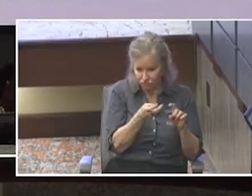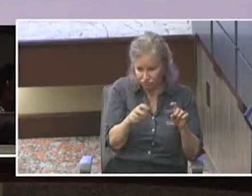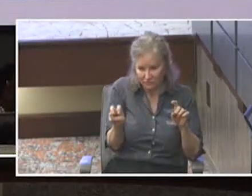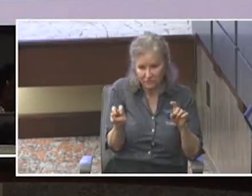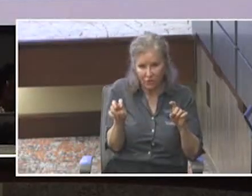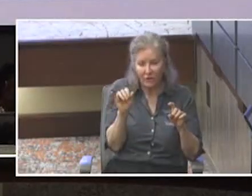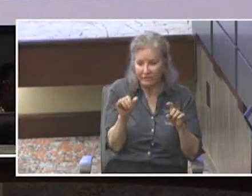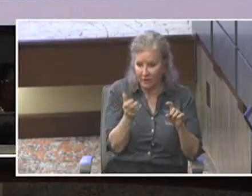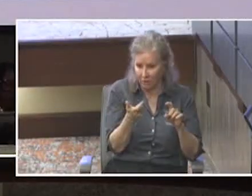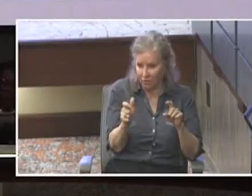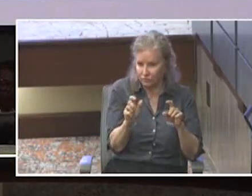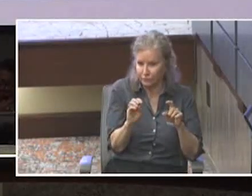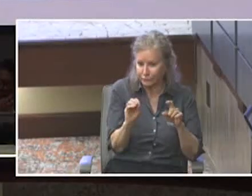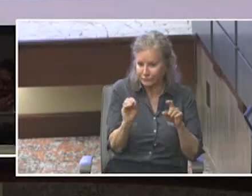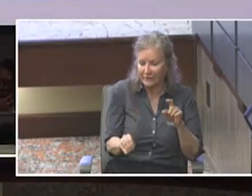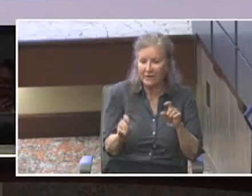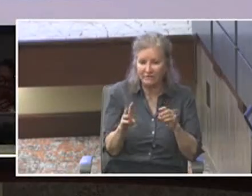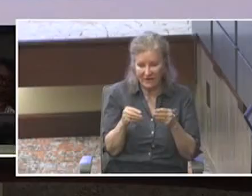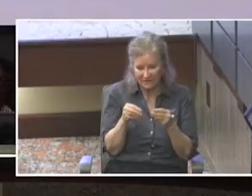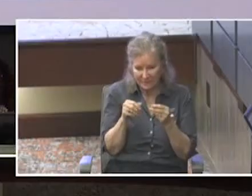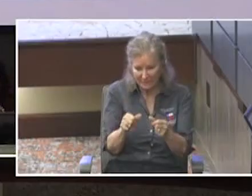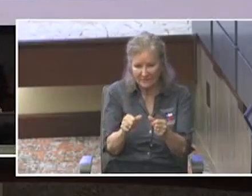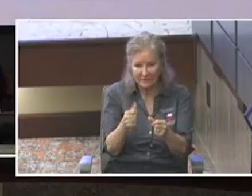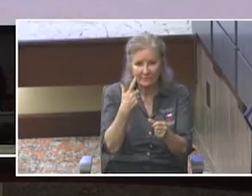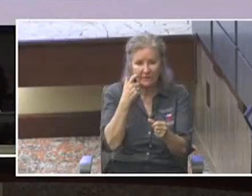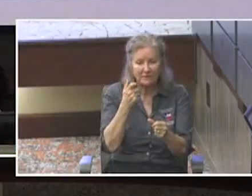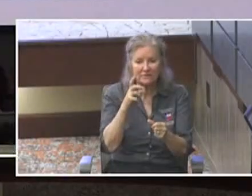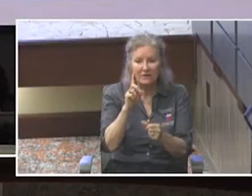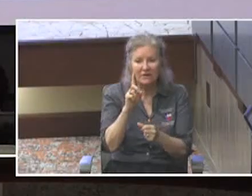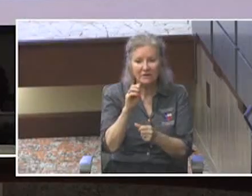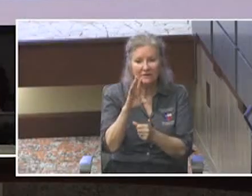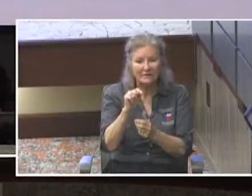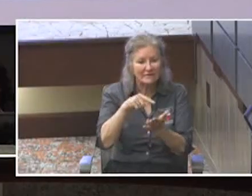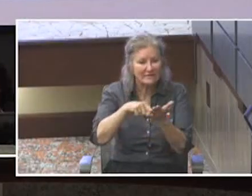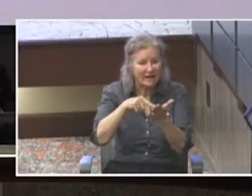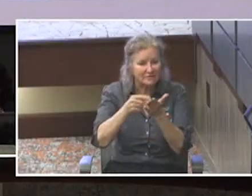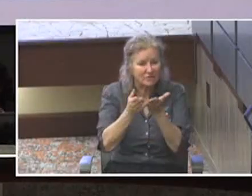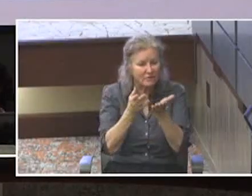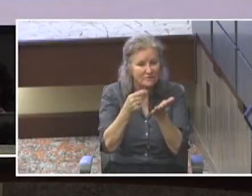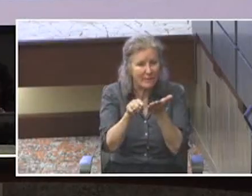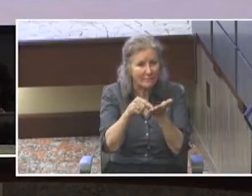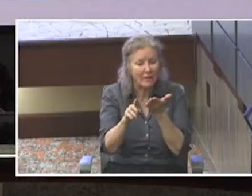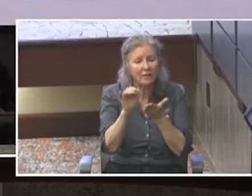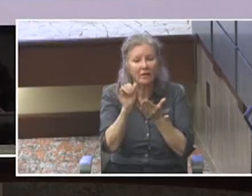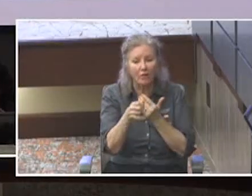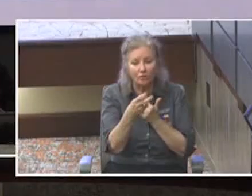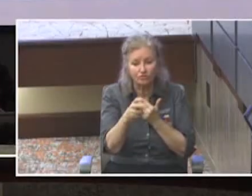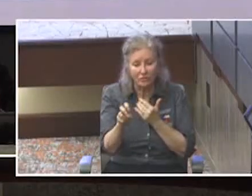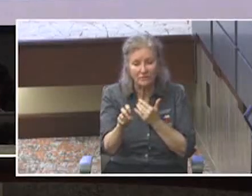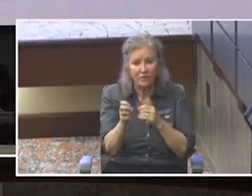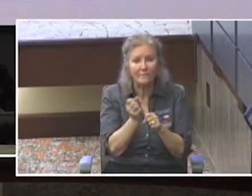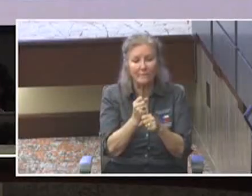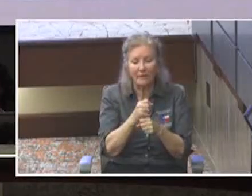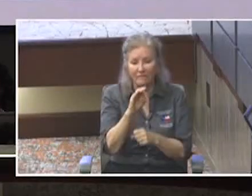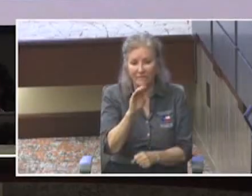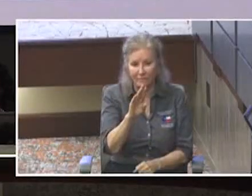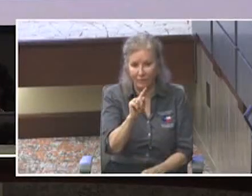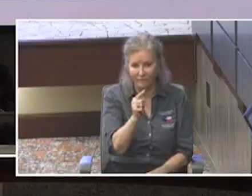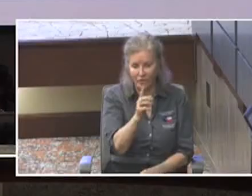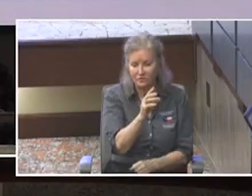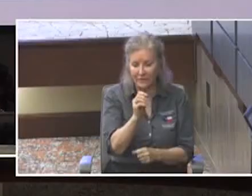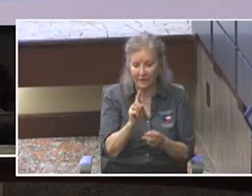large percentage of expenses, primarily due to debt service payments. Those transfers are made on February 1st